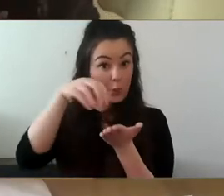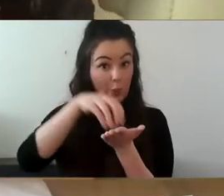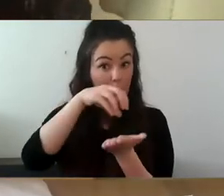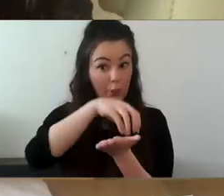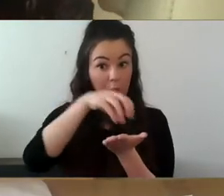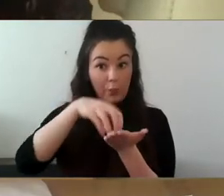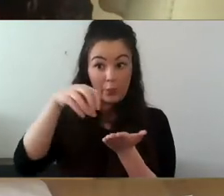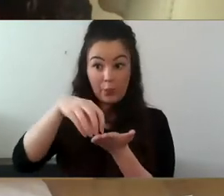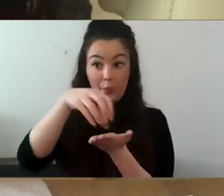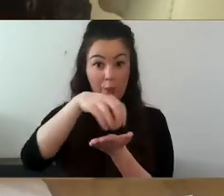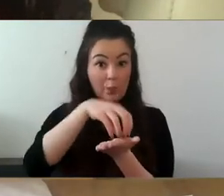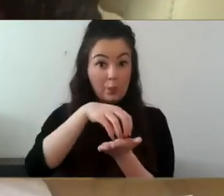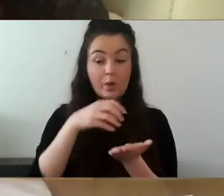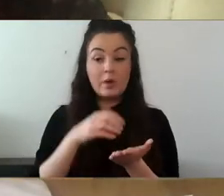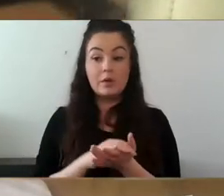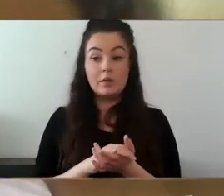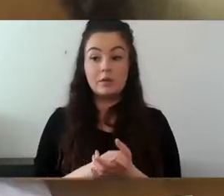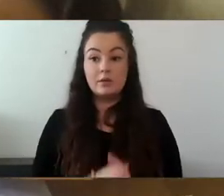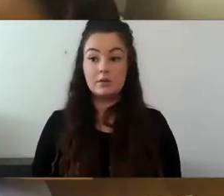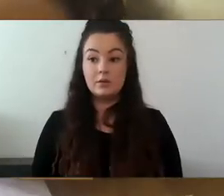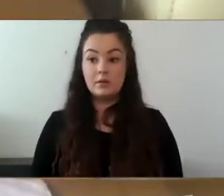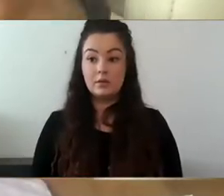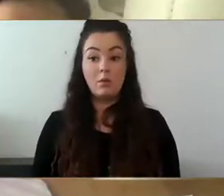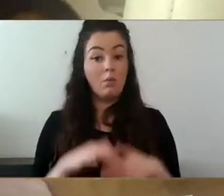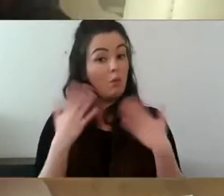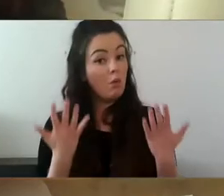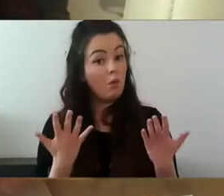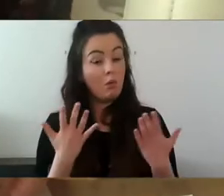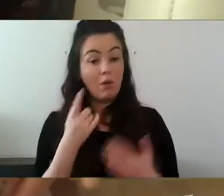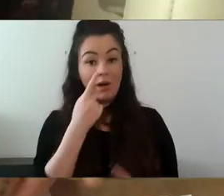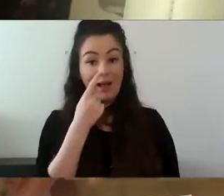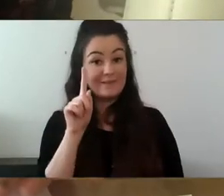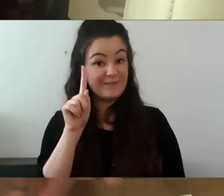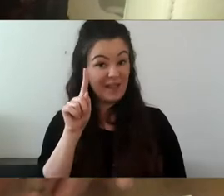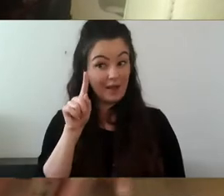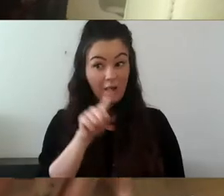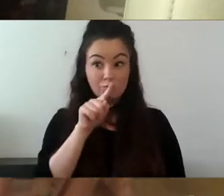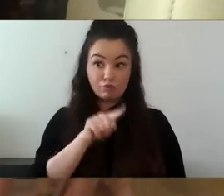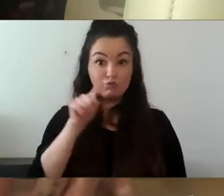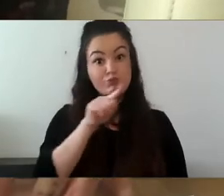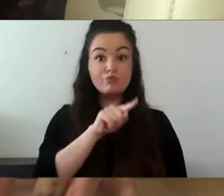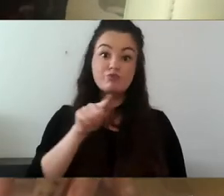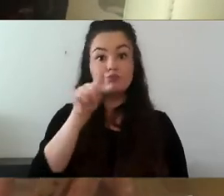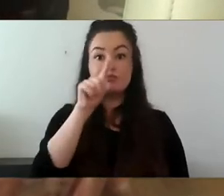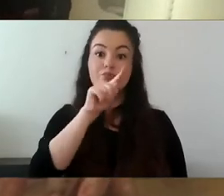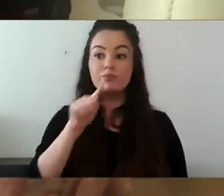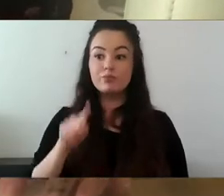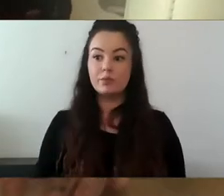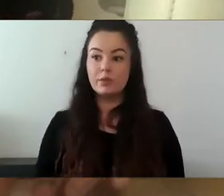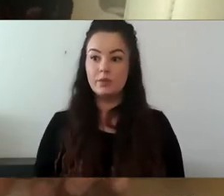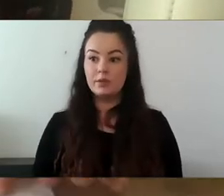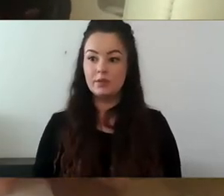potato dunked in paint or painted, or your finger.